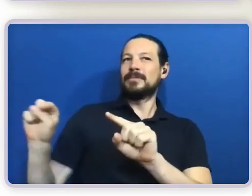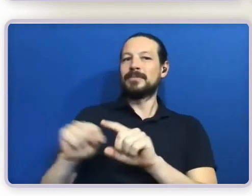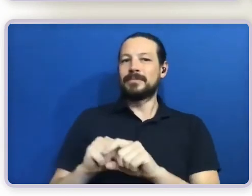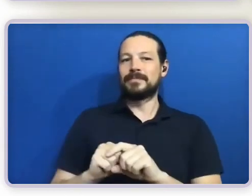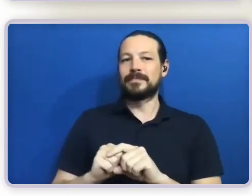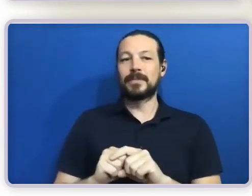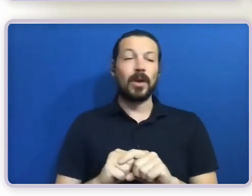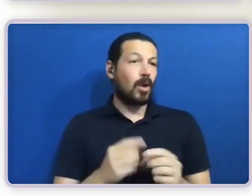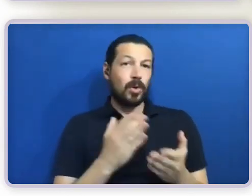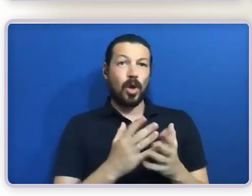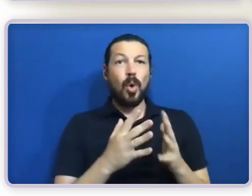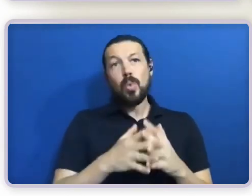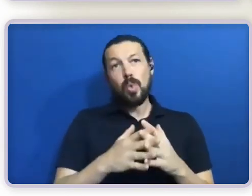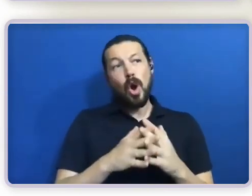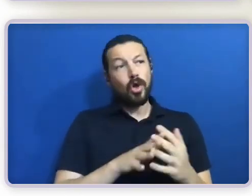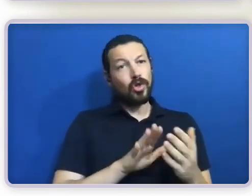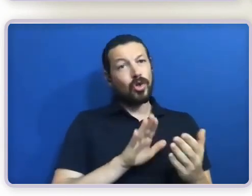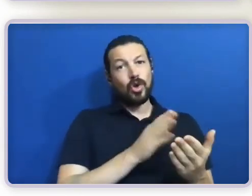telling your story,